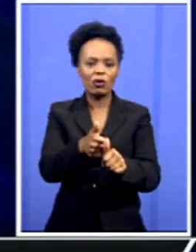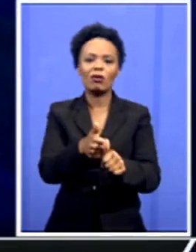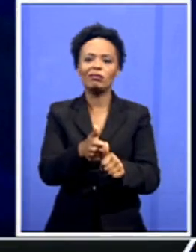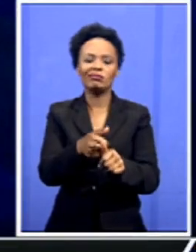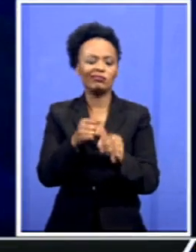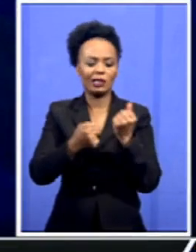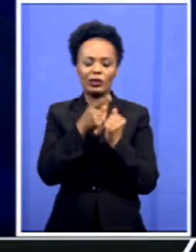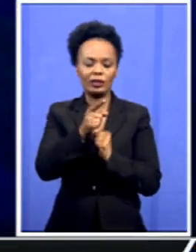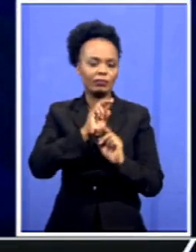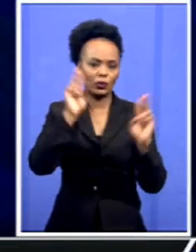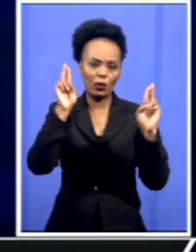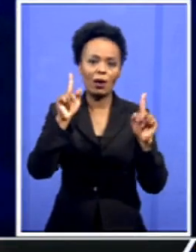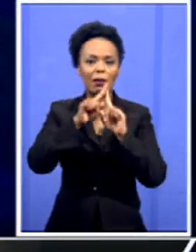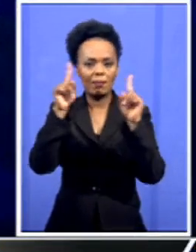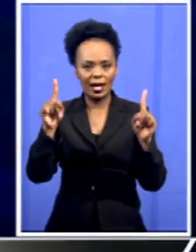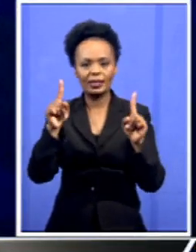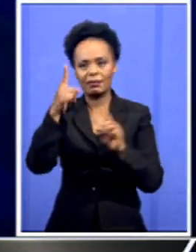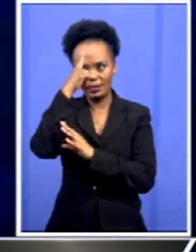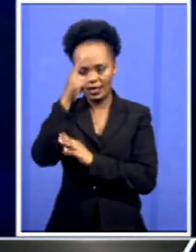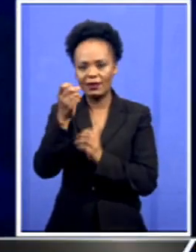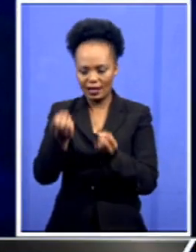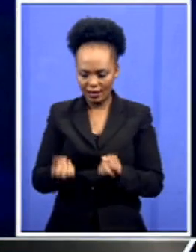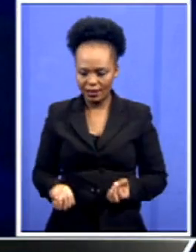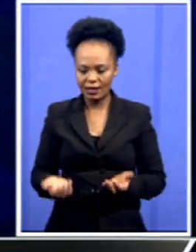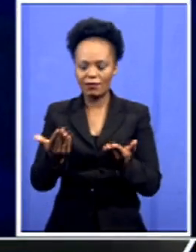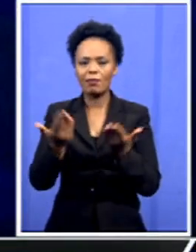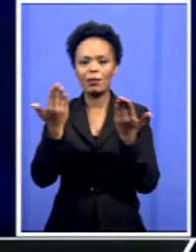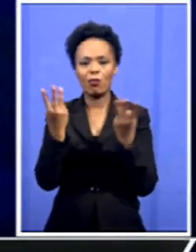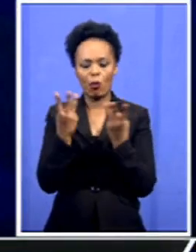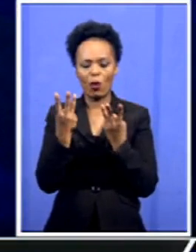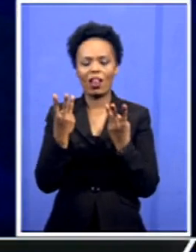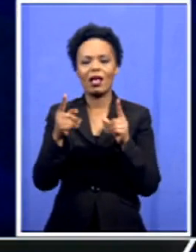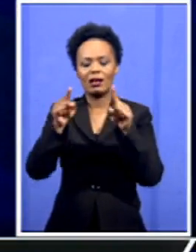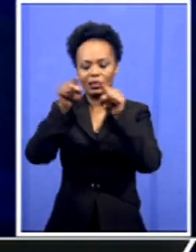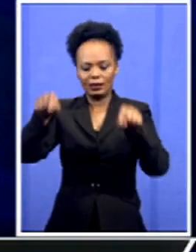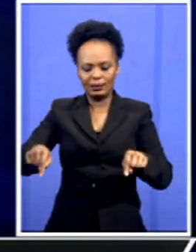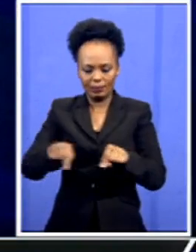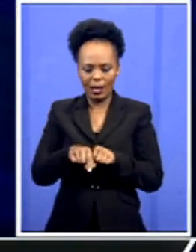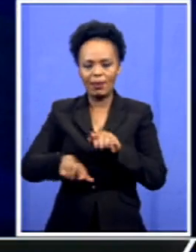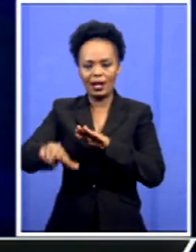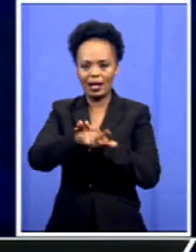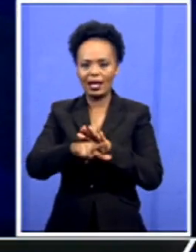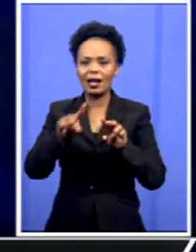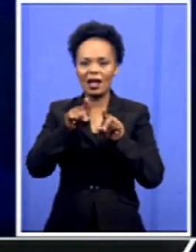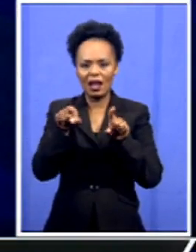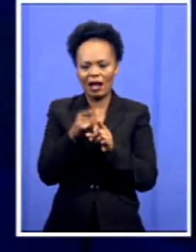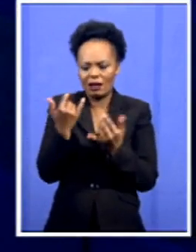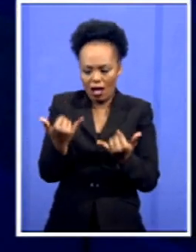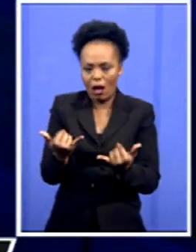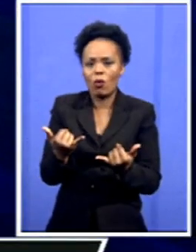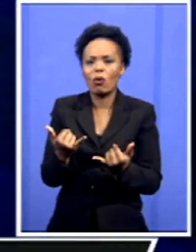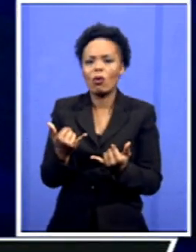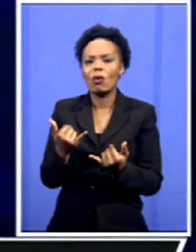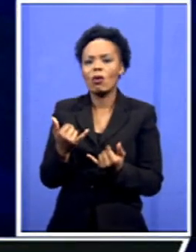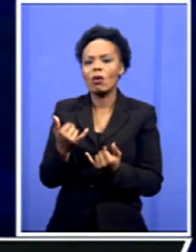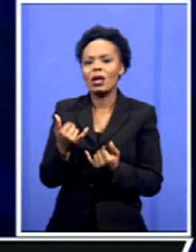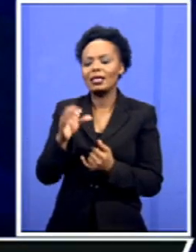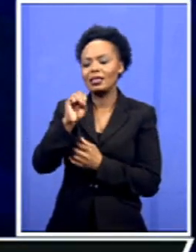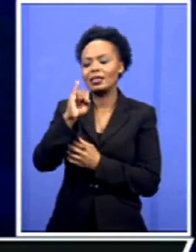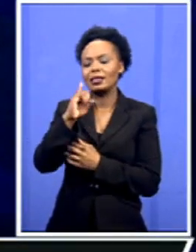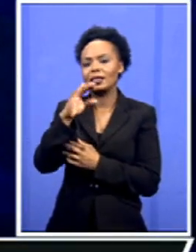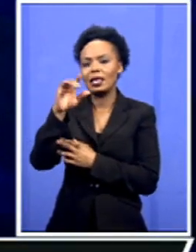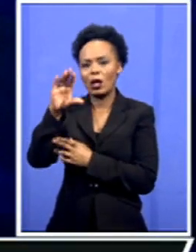however, believe in offering our people sight and service, as we are doing currently in Citadel. We've already settled